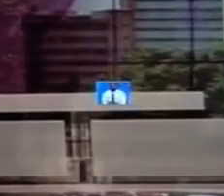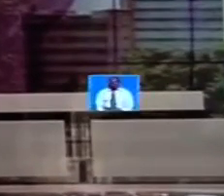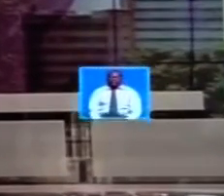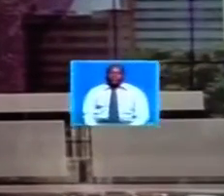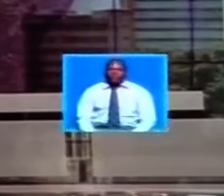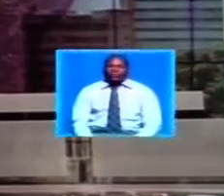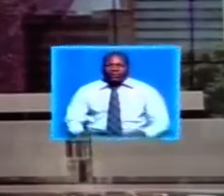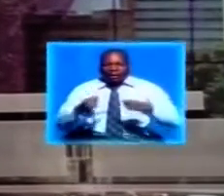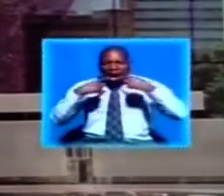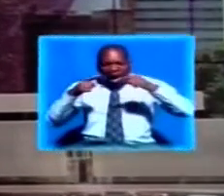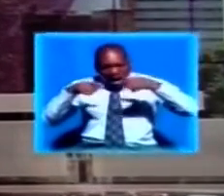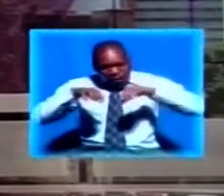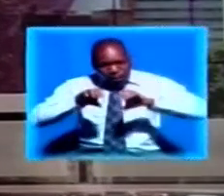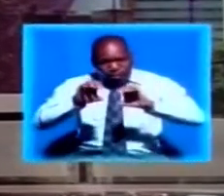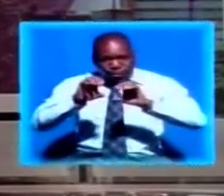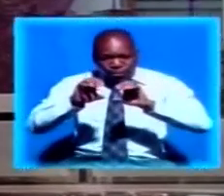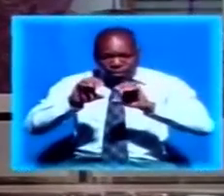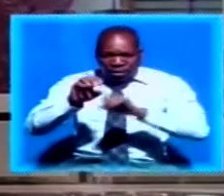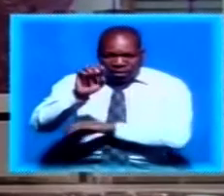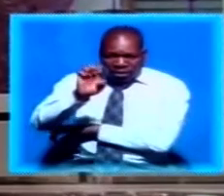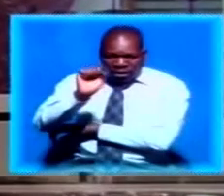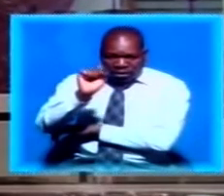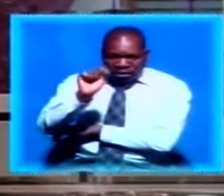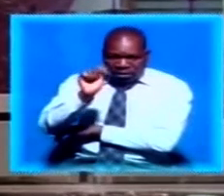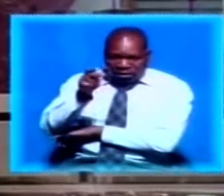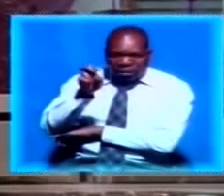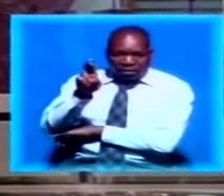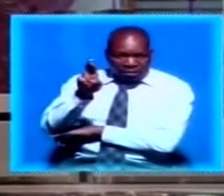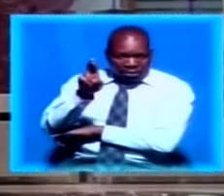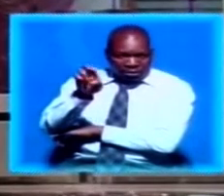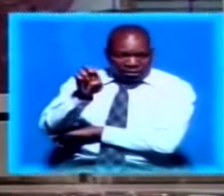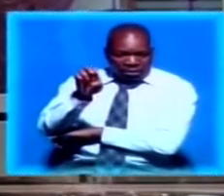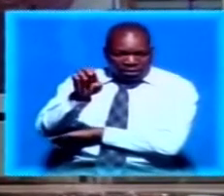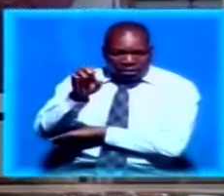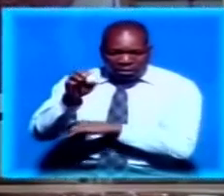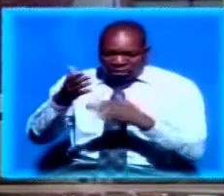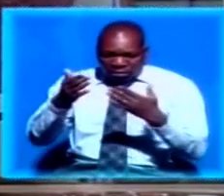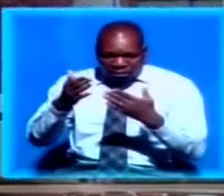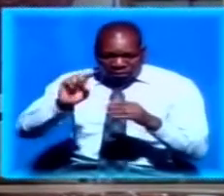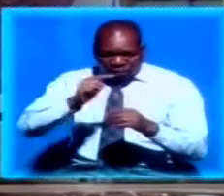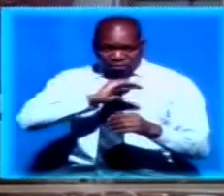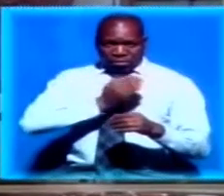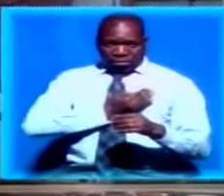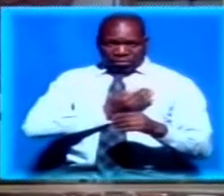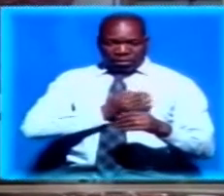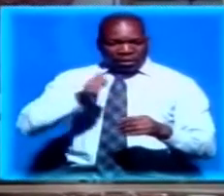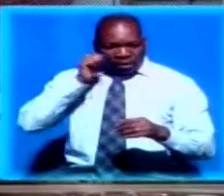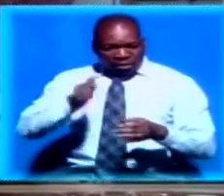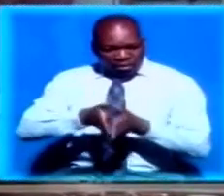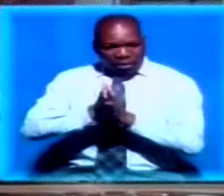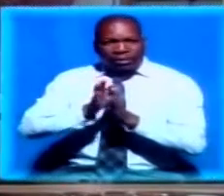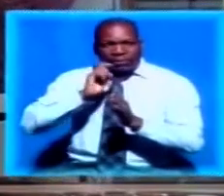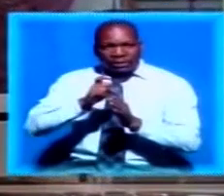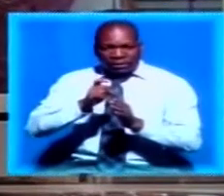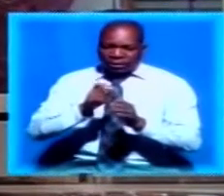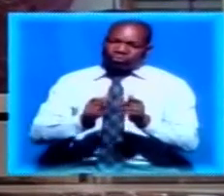We continue with the news. First Lady Esther Lungu has advised the young girls to report any incidences of abuse encountered in